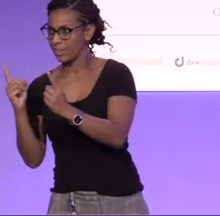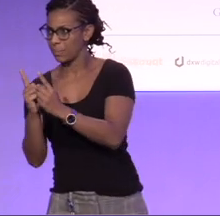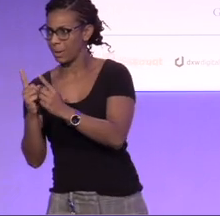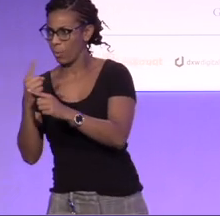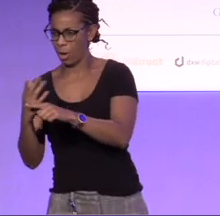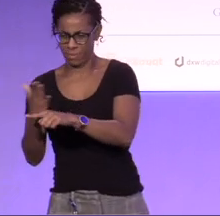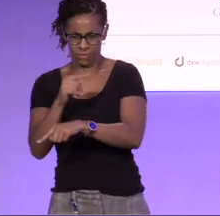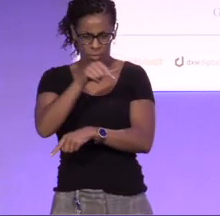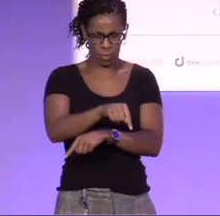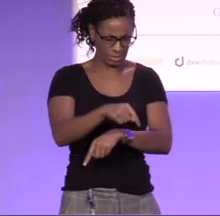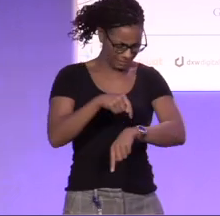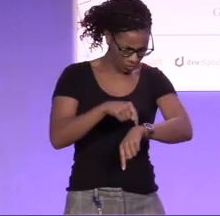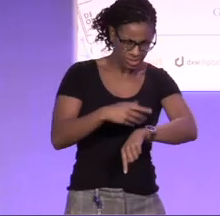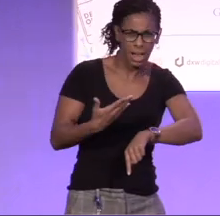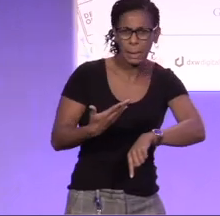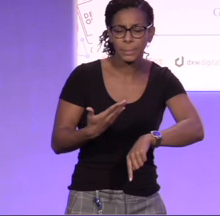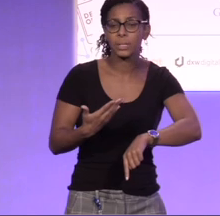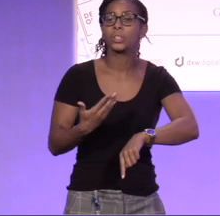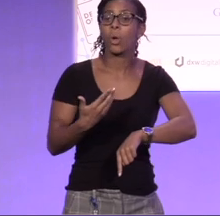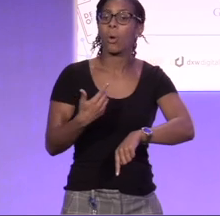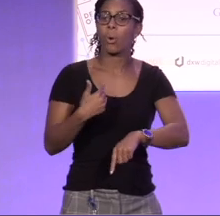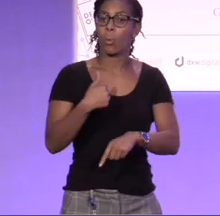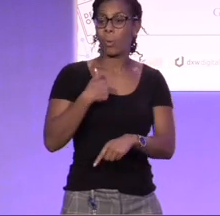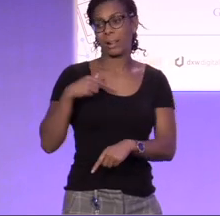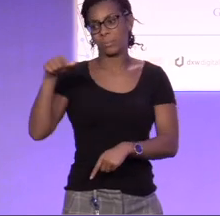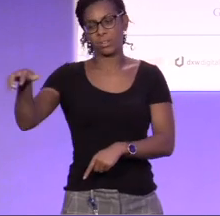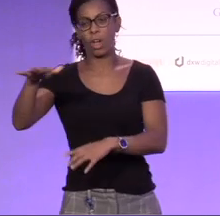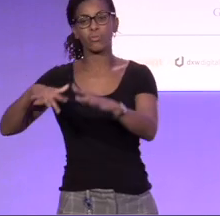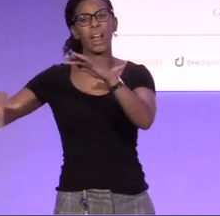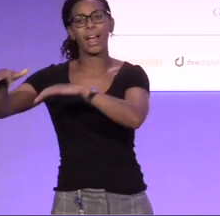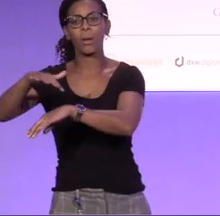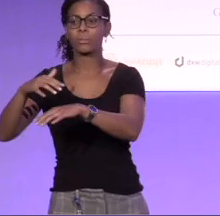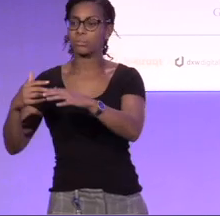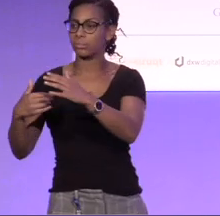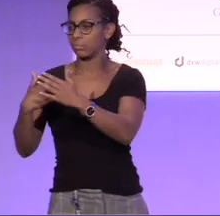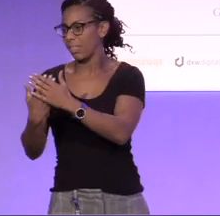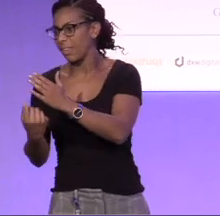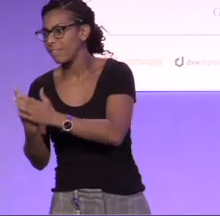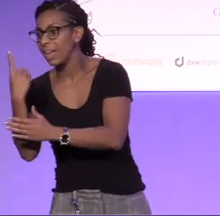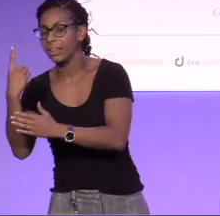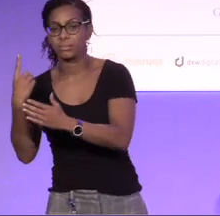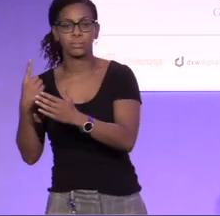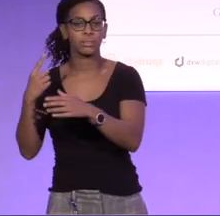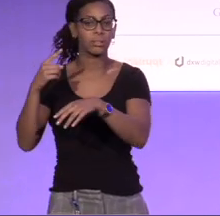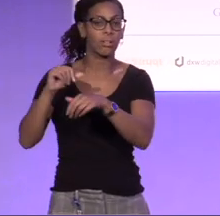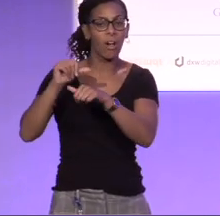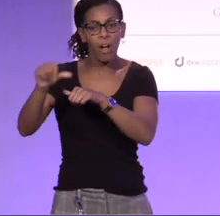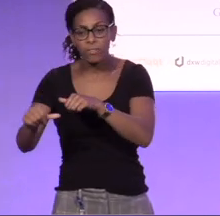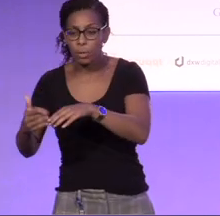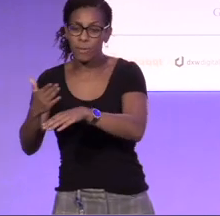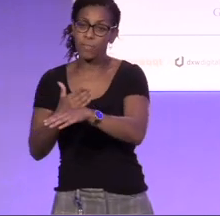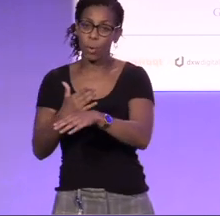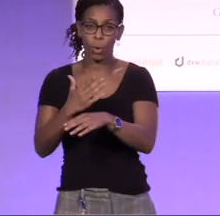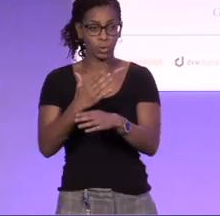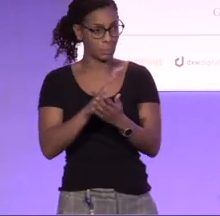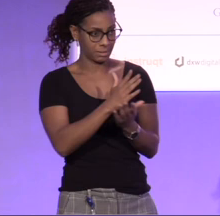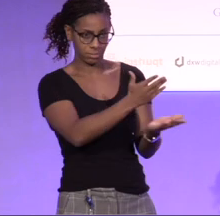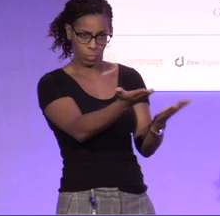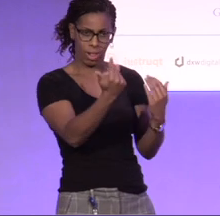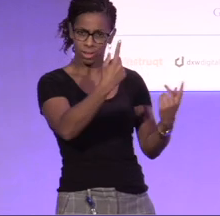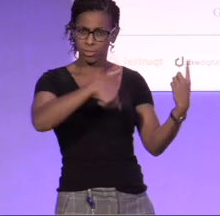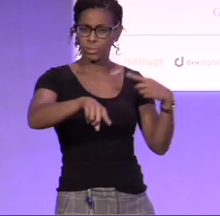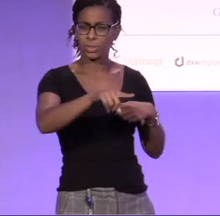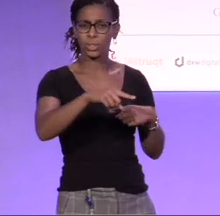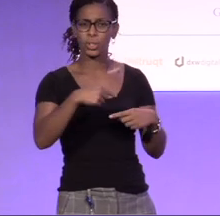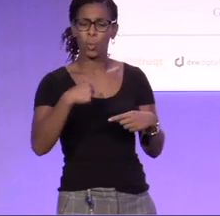also, you know, we'll also be there during and after the event to have a chat. Now, being part of the Meetup Mates community, you are encouraged